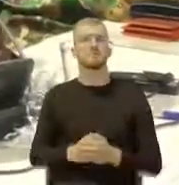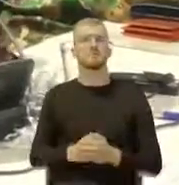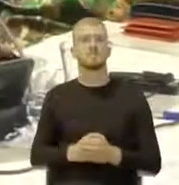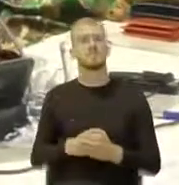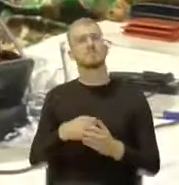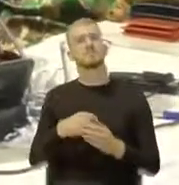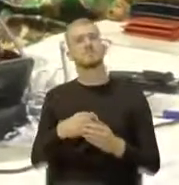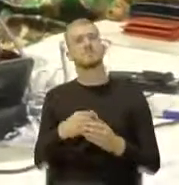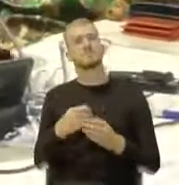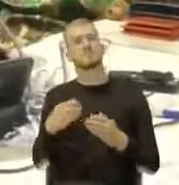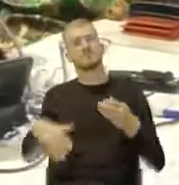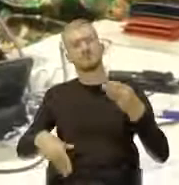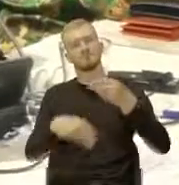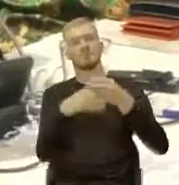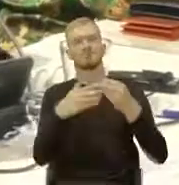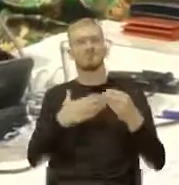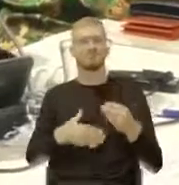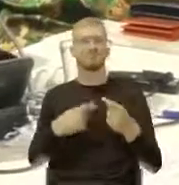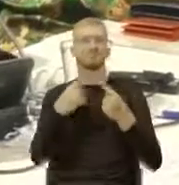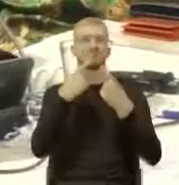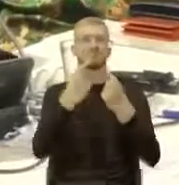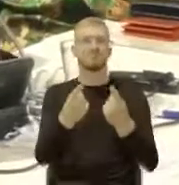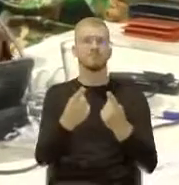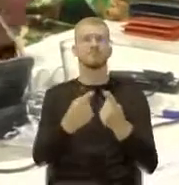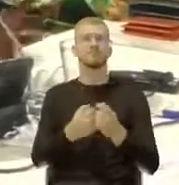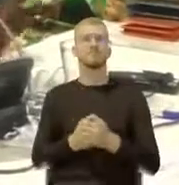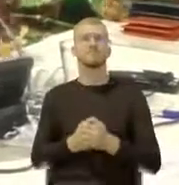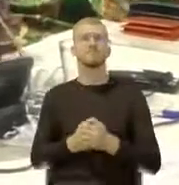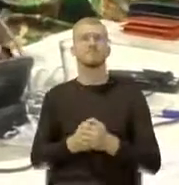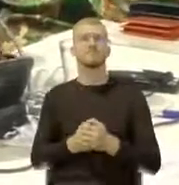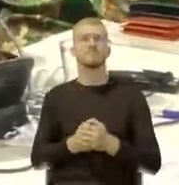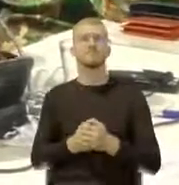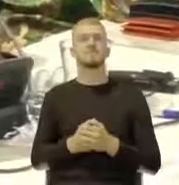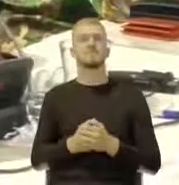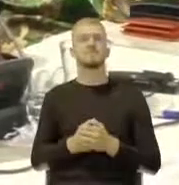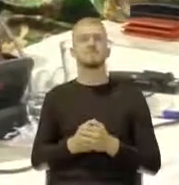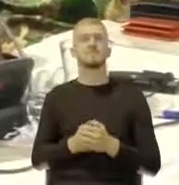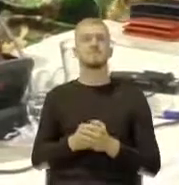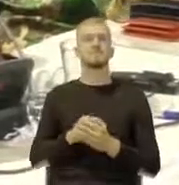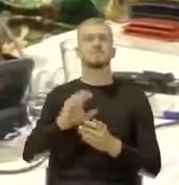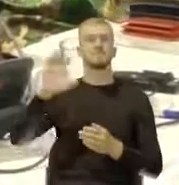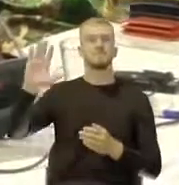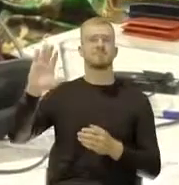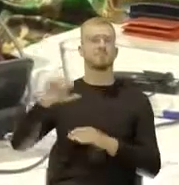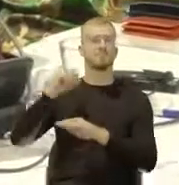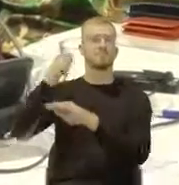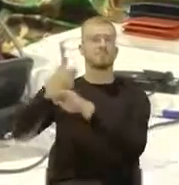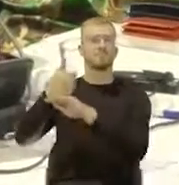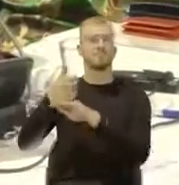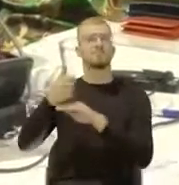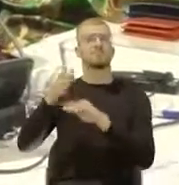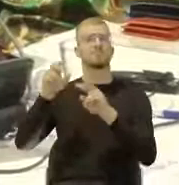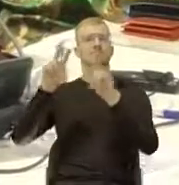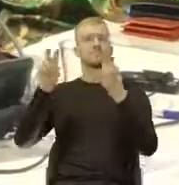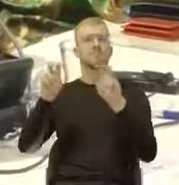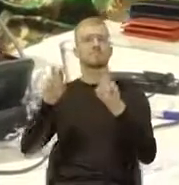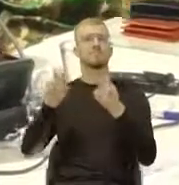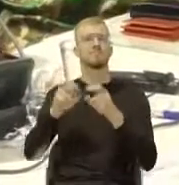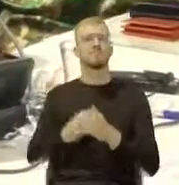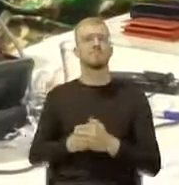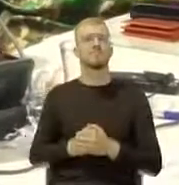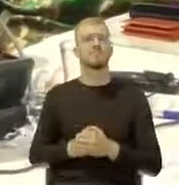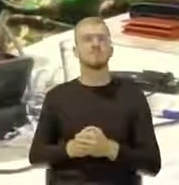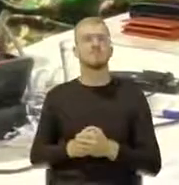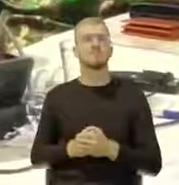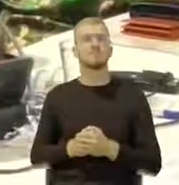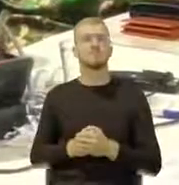and Maimuna for their leading role in shaping up this debate. Today, mayors have got a voice.